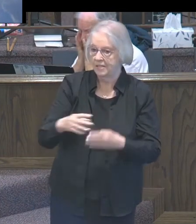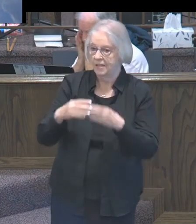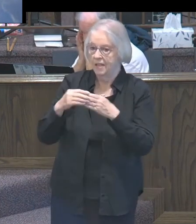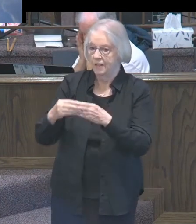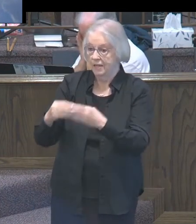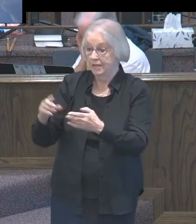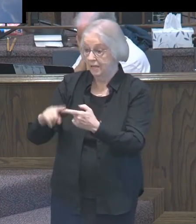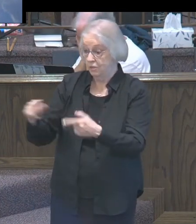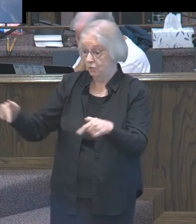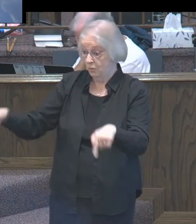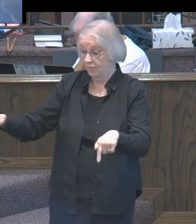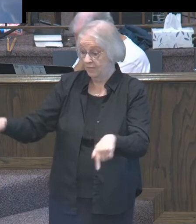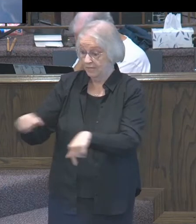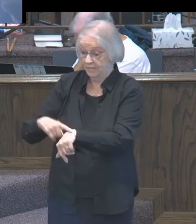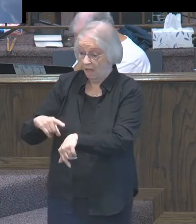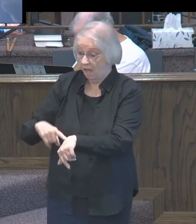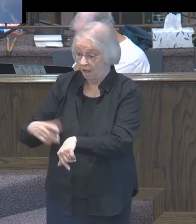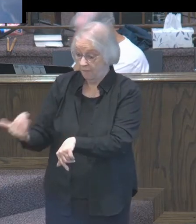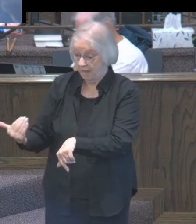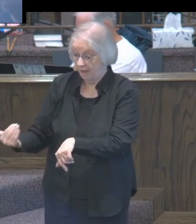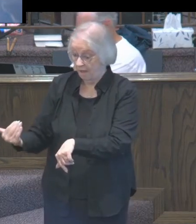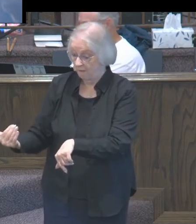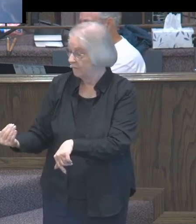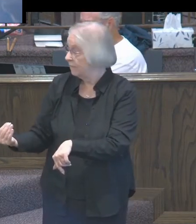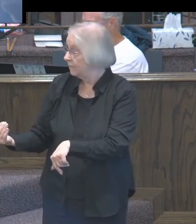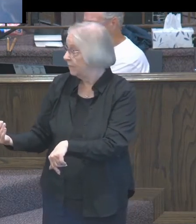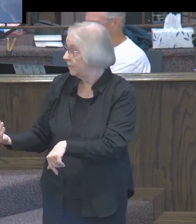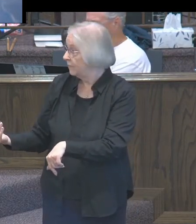time, it's not been